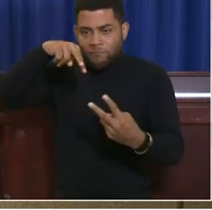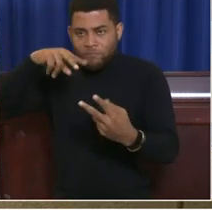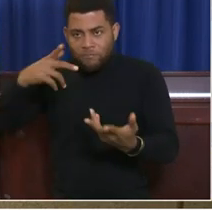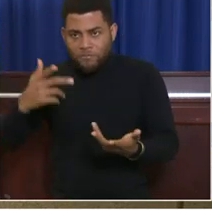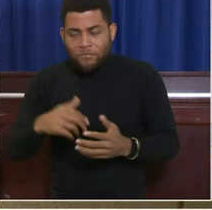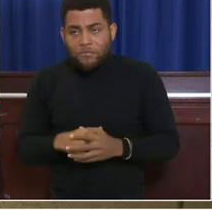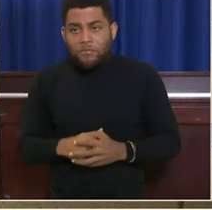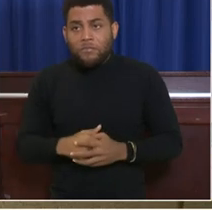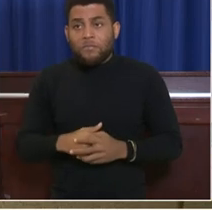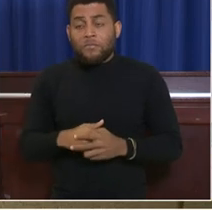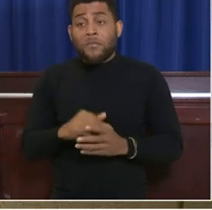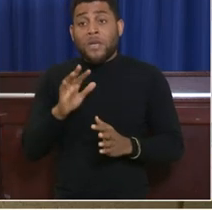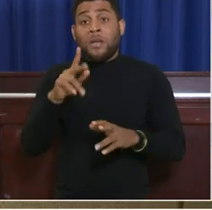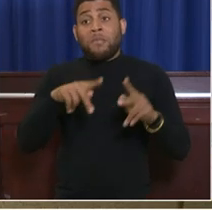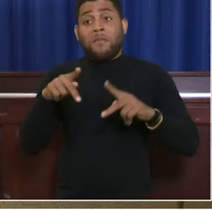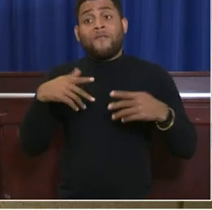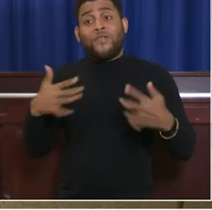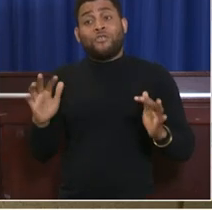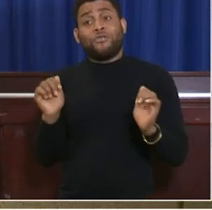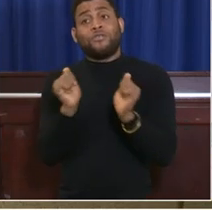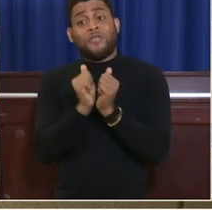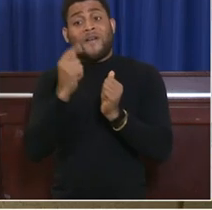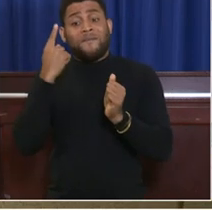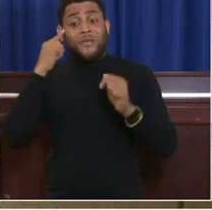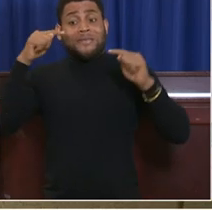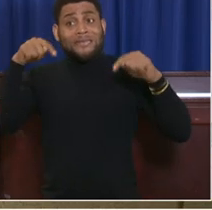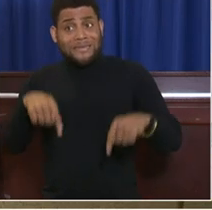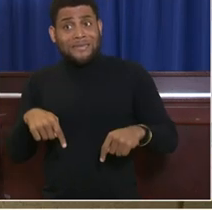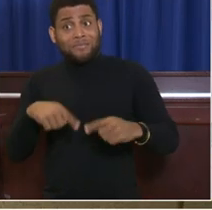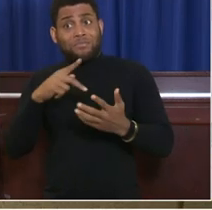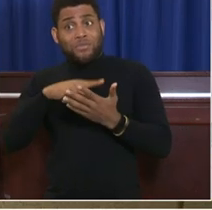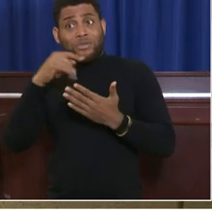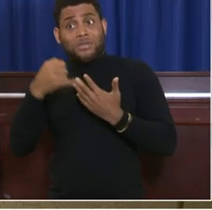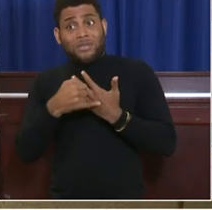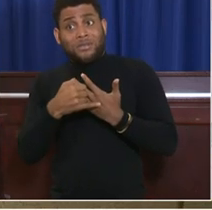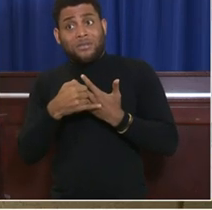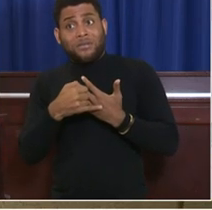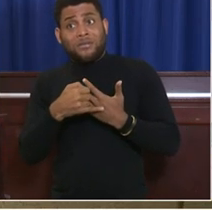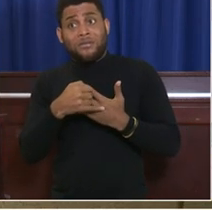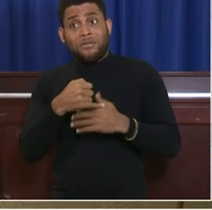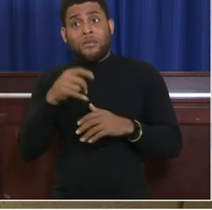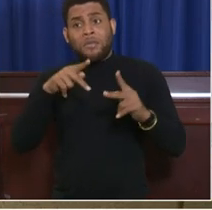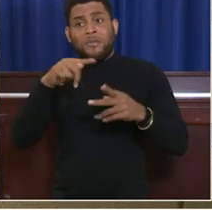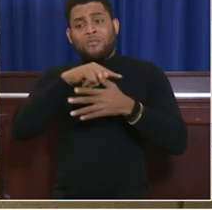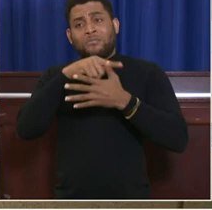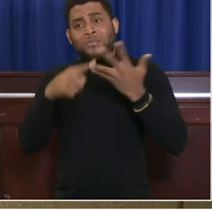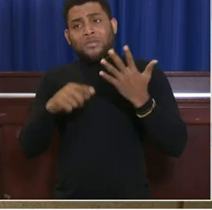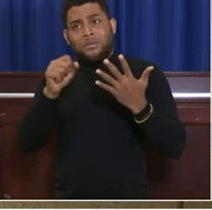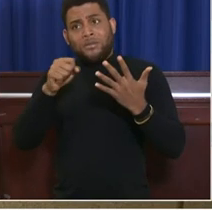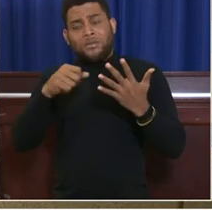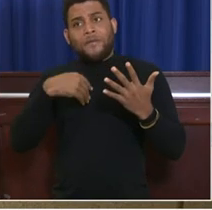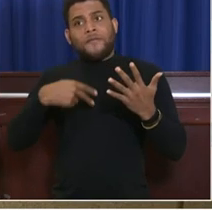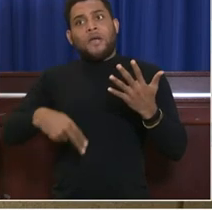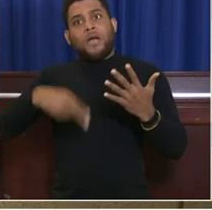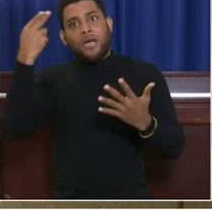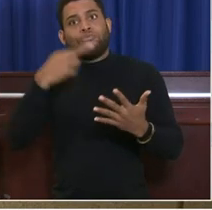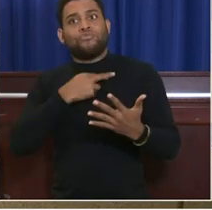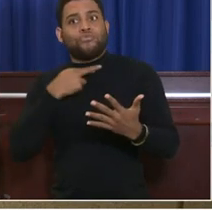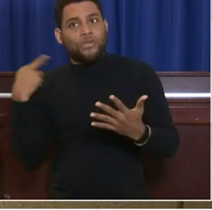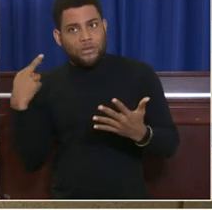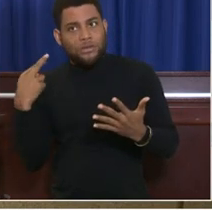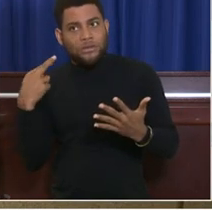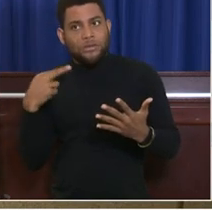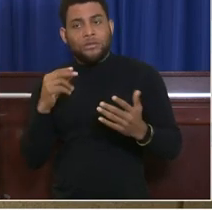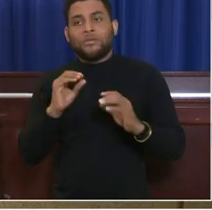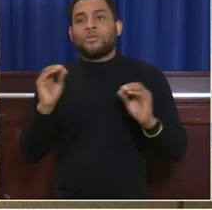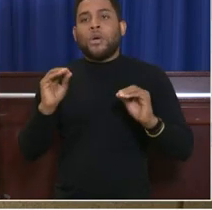under this particular project within pretrial were those who were at highest risk of rearrest. They were not facing a new charge.